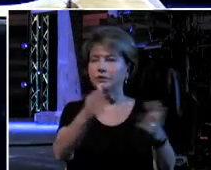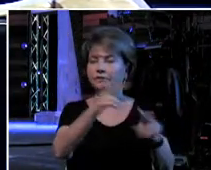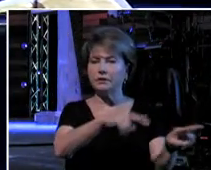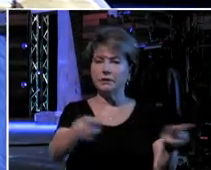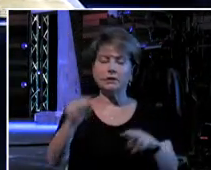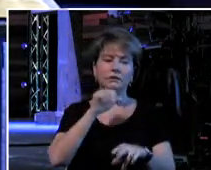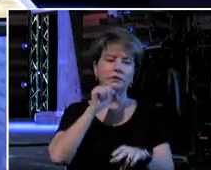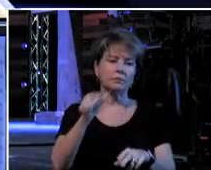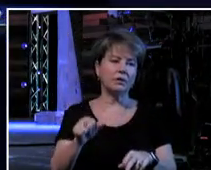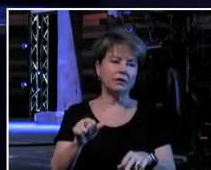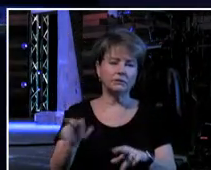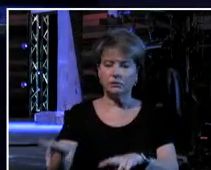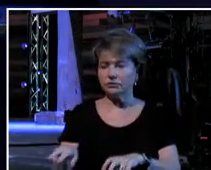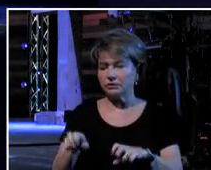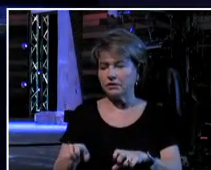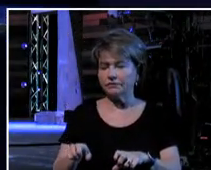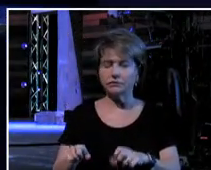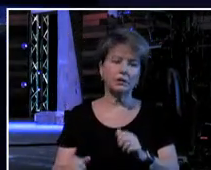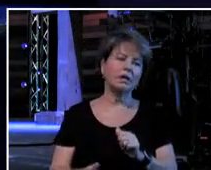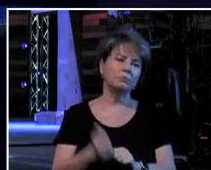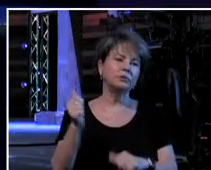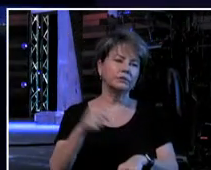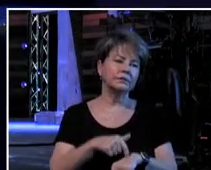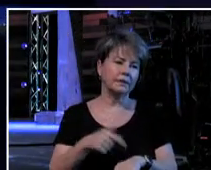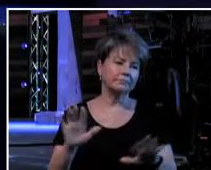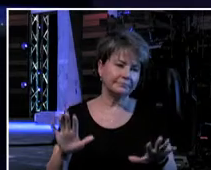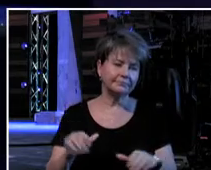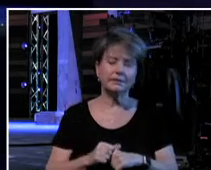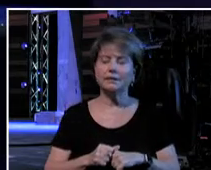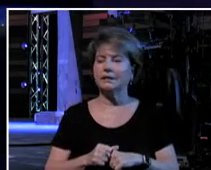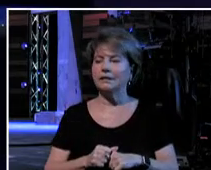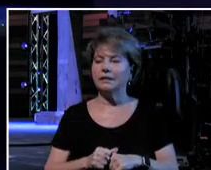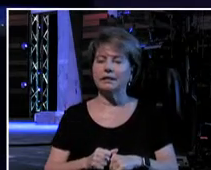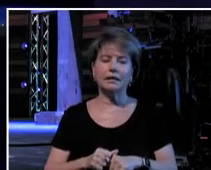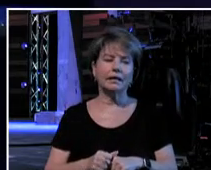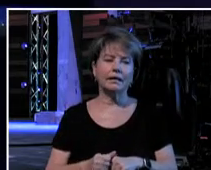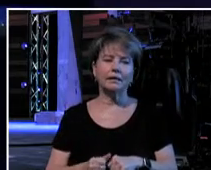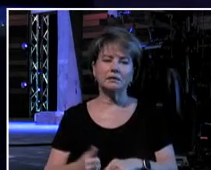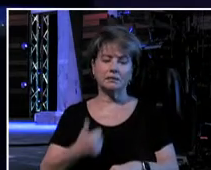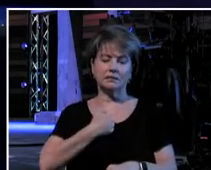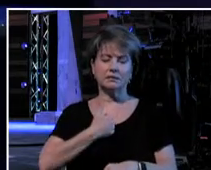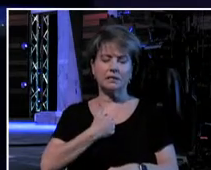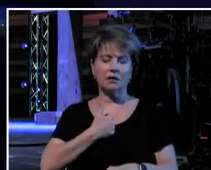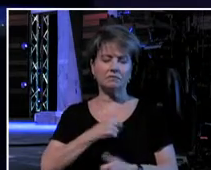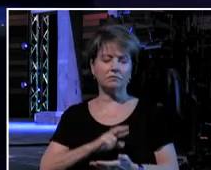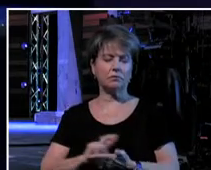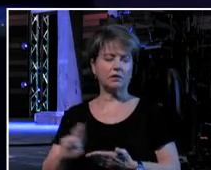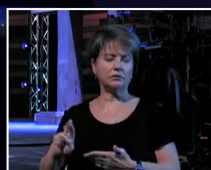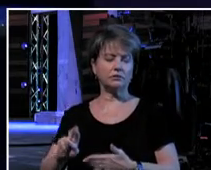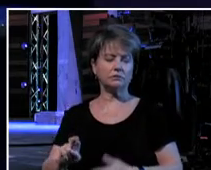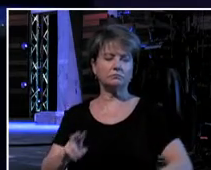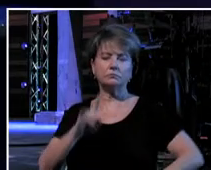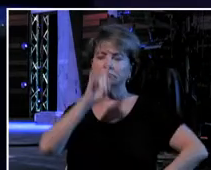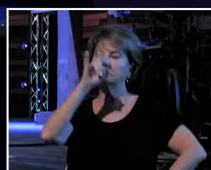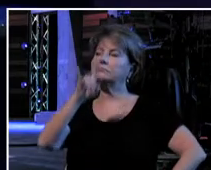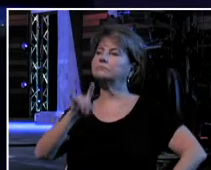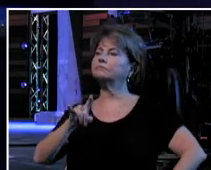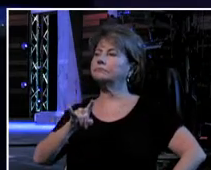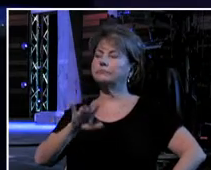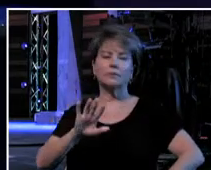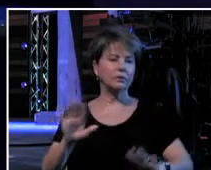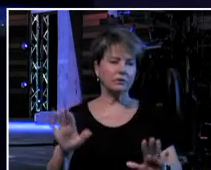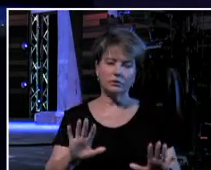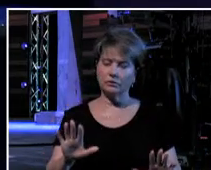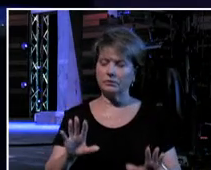selfish, well, in most cases, and I'm no longer self-righteous, thinking I'm better than other people. The gospel has